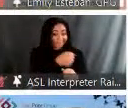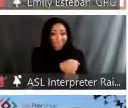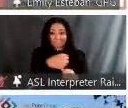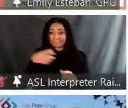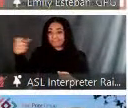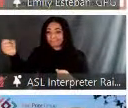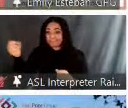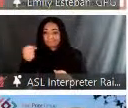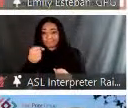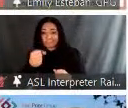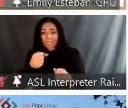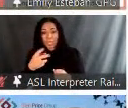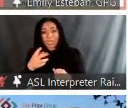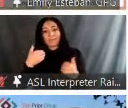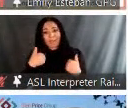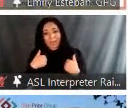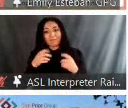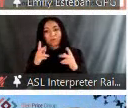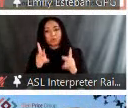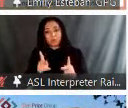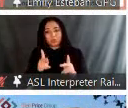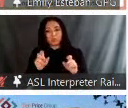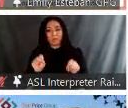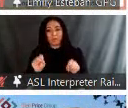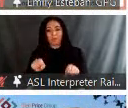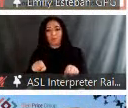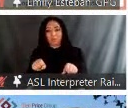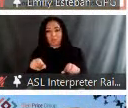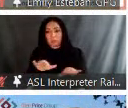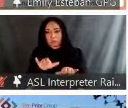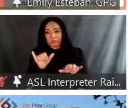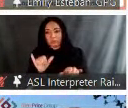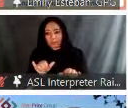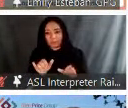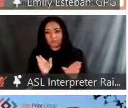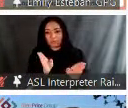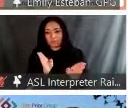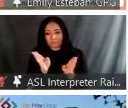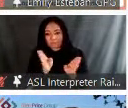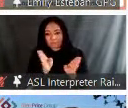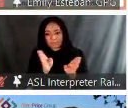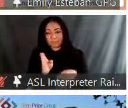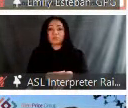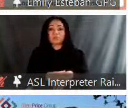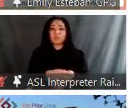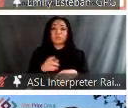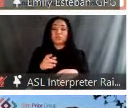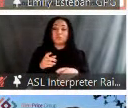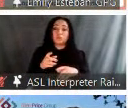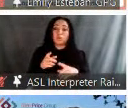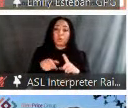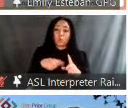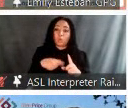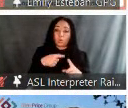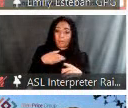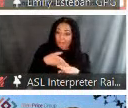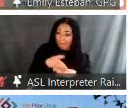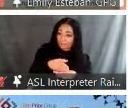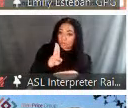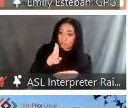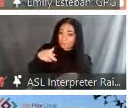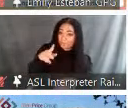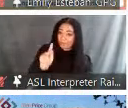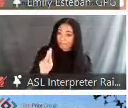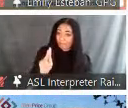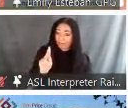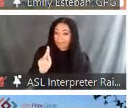of doing it, when they go to school, from a UPK to PK to kindergarten,